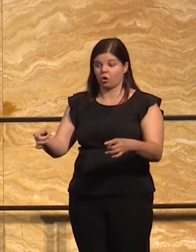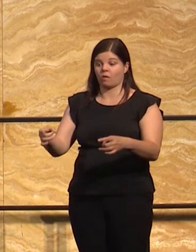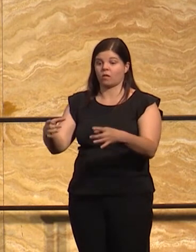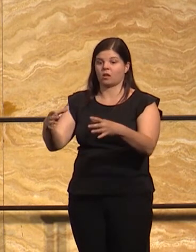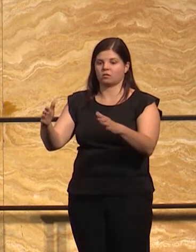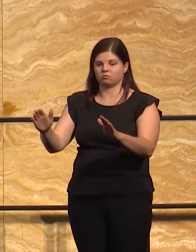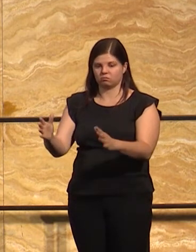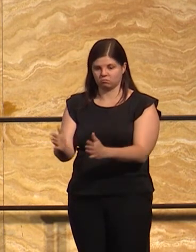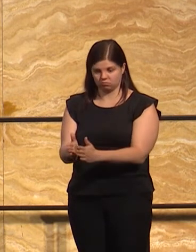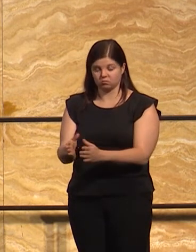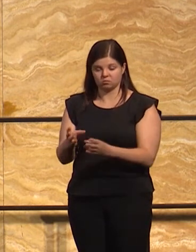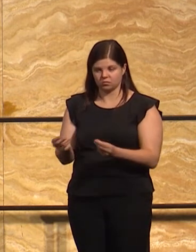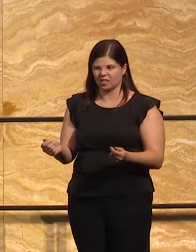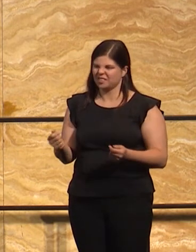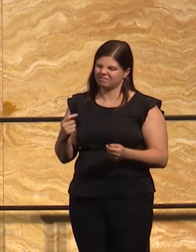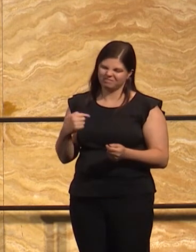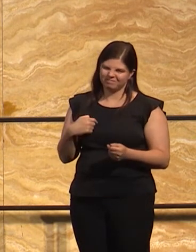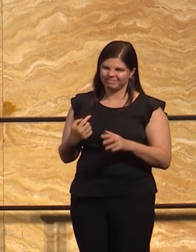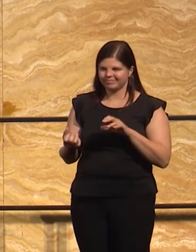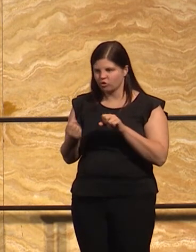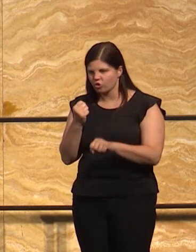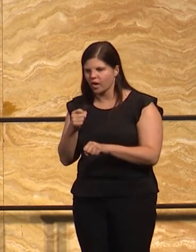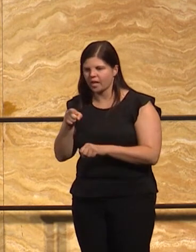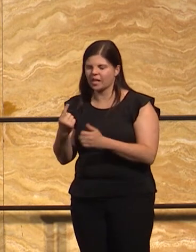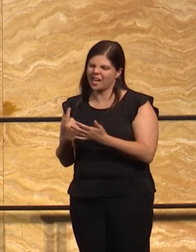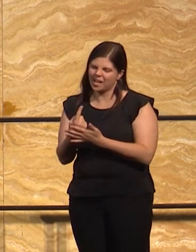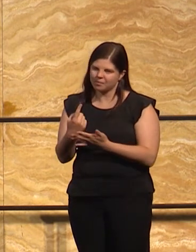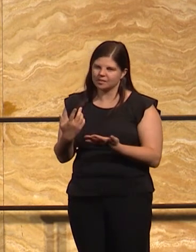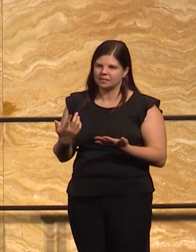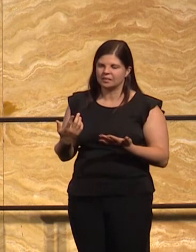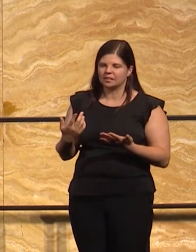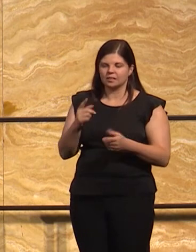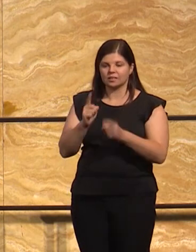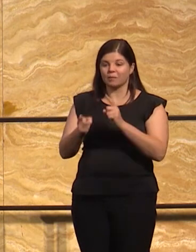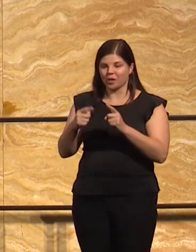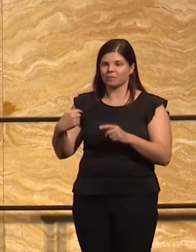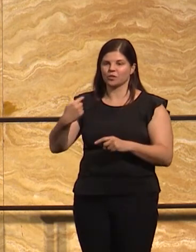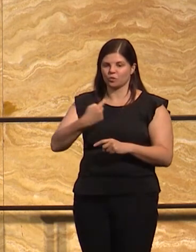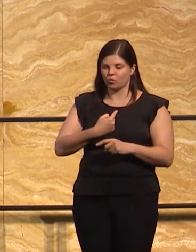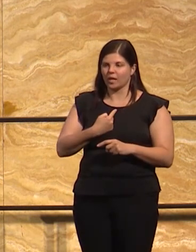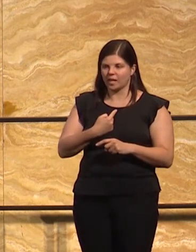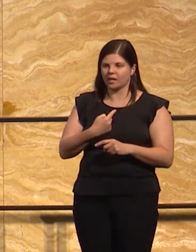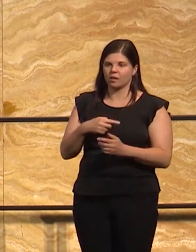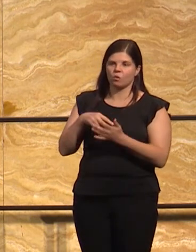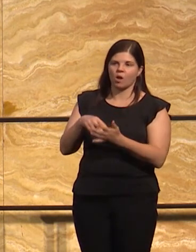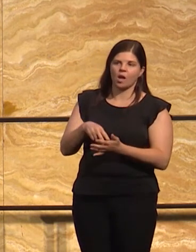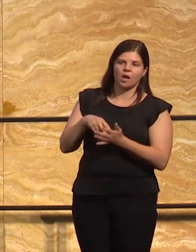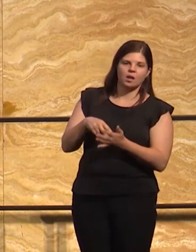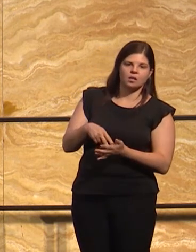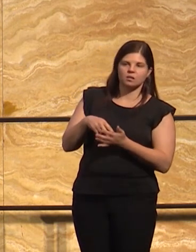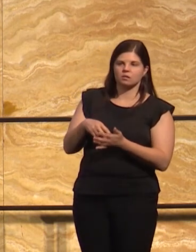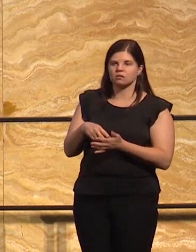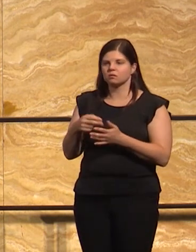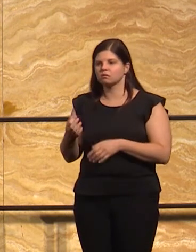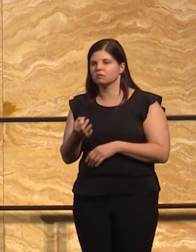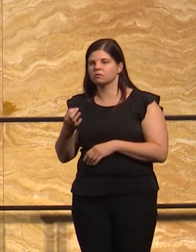I regretfully, I think that there are times we could do more and we don't, and wait for the leading voices, be it